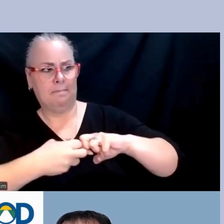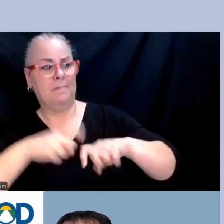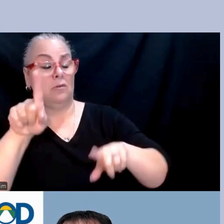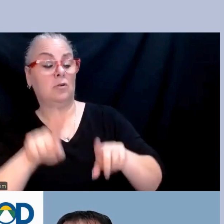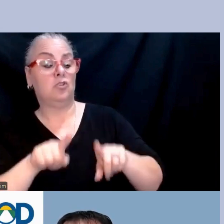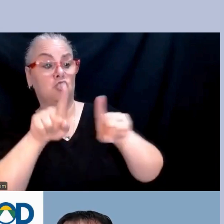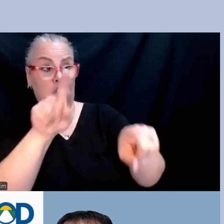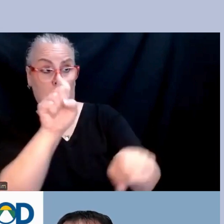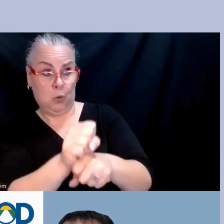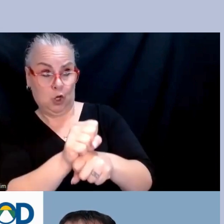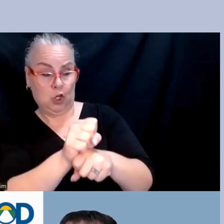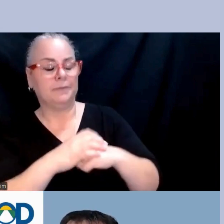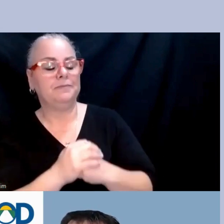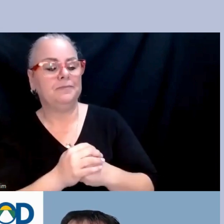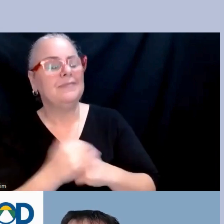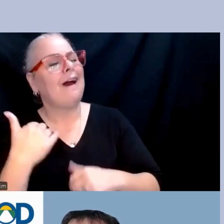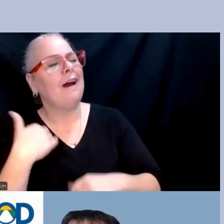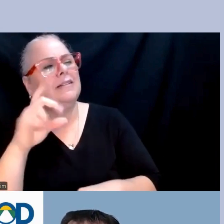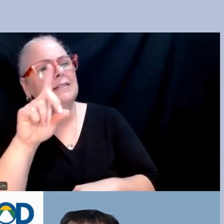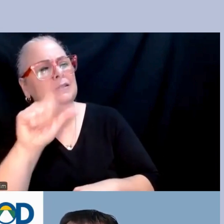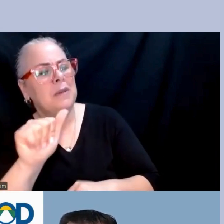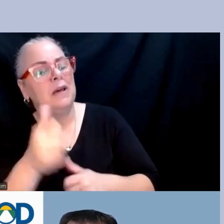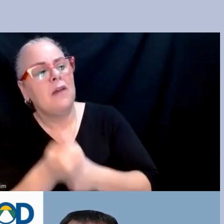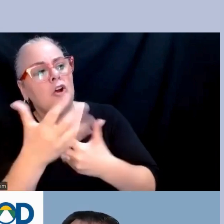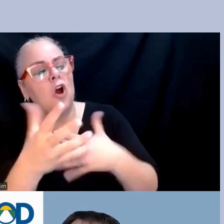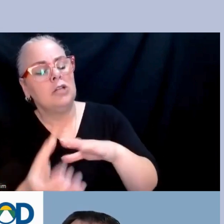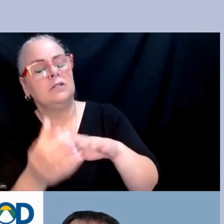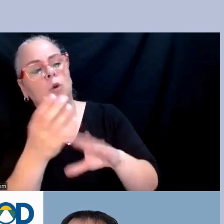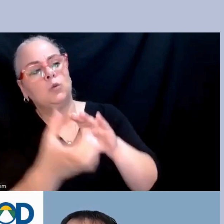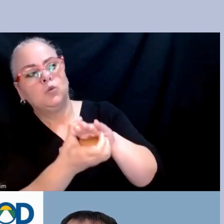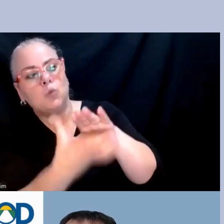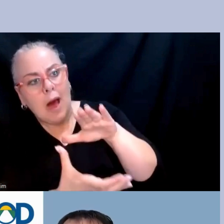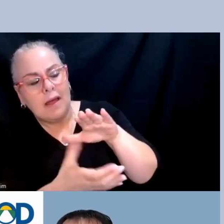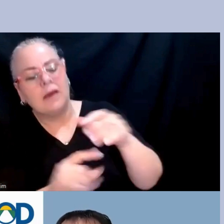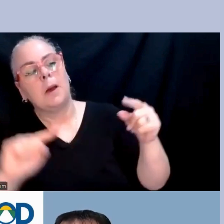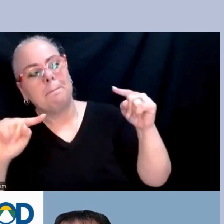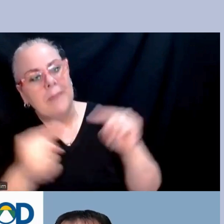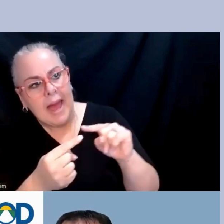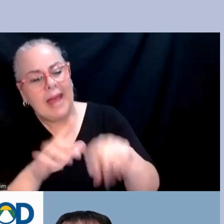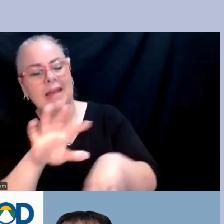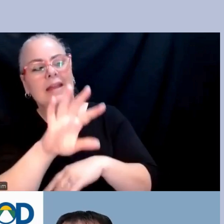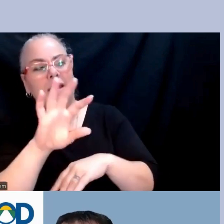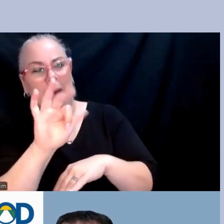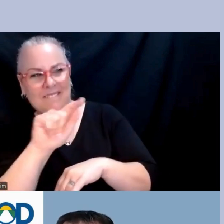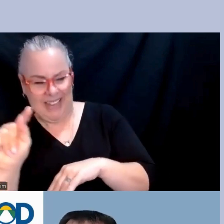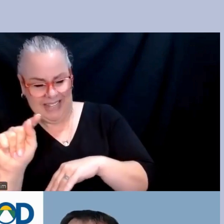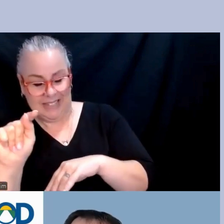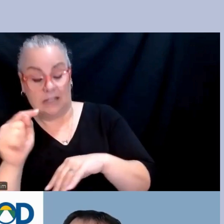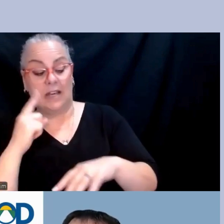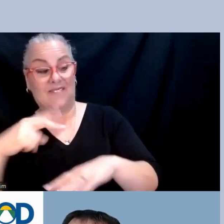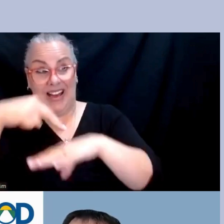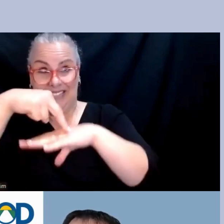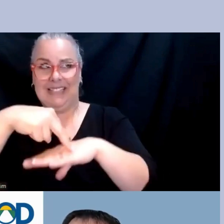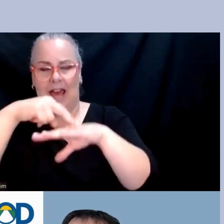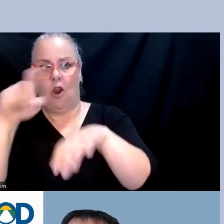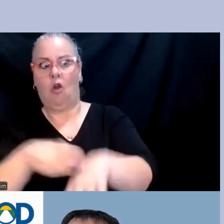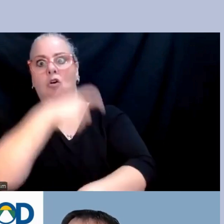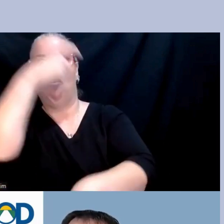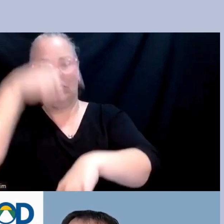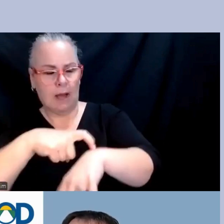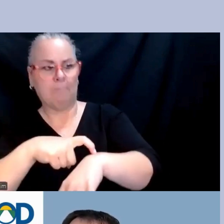work. I have a disability that causes swelling, pain, and numbness in my feet when I stand for long periods of